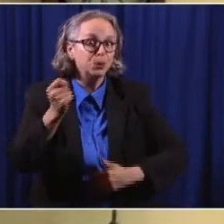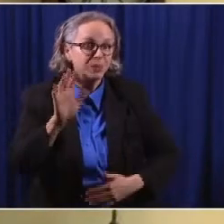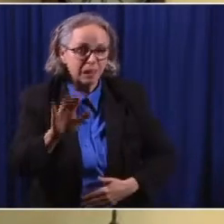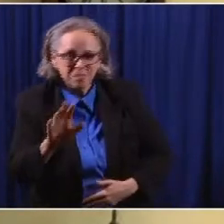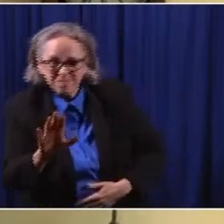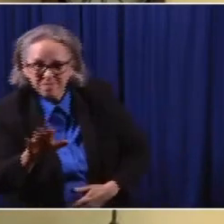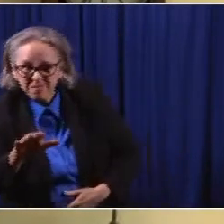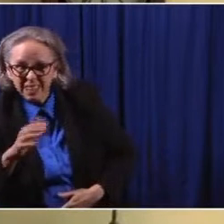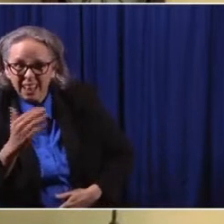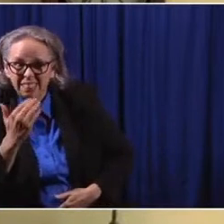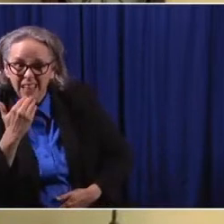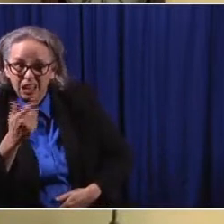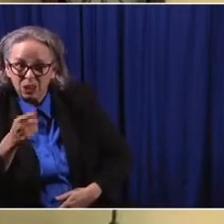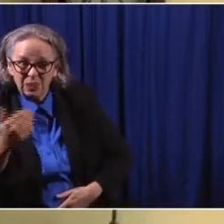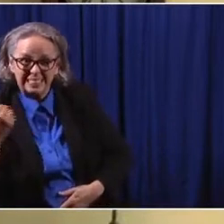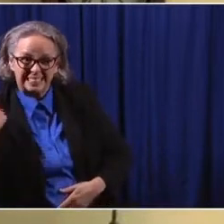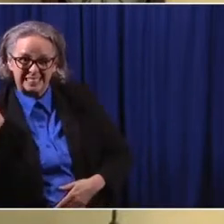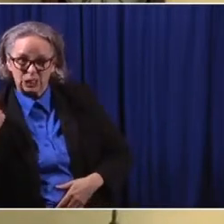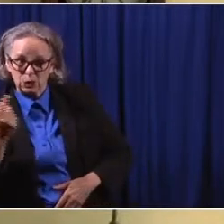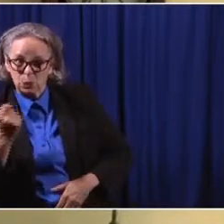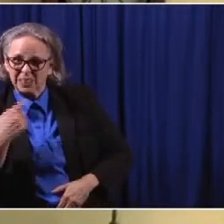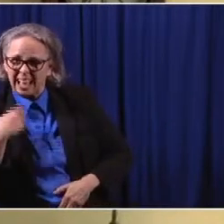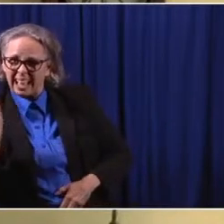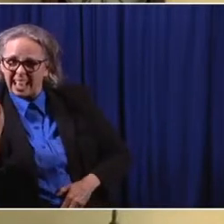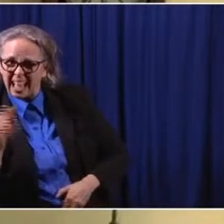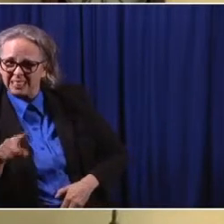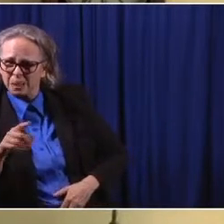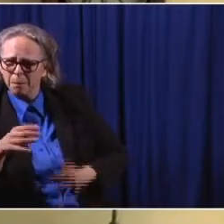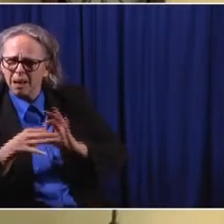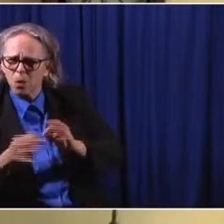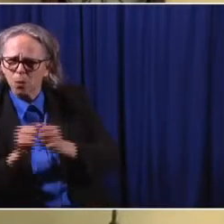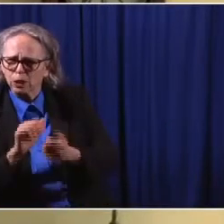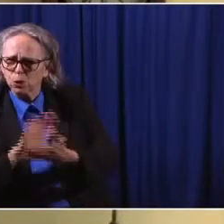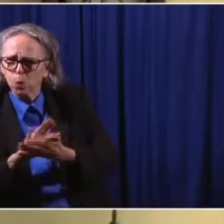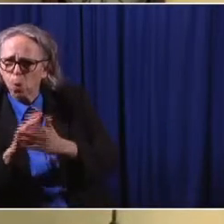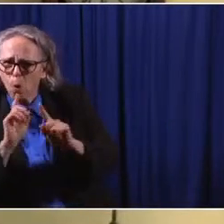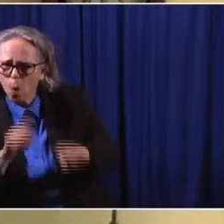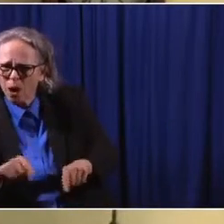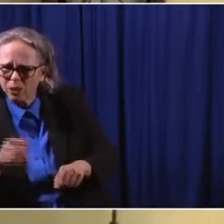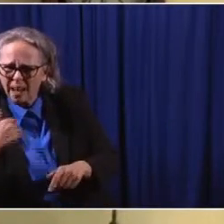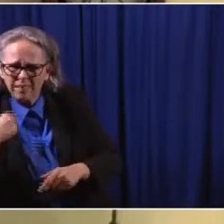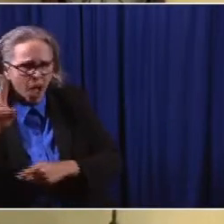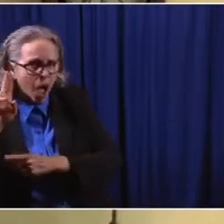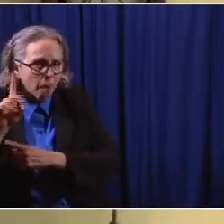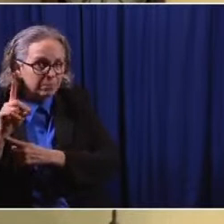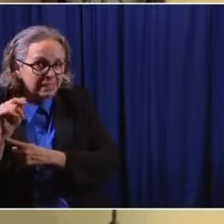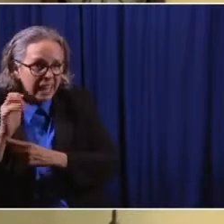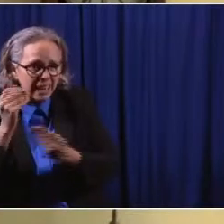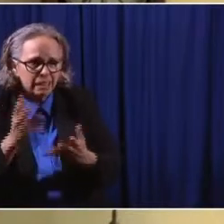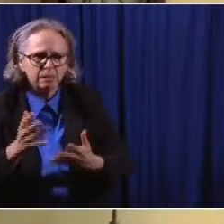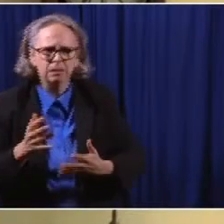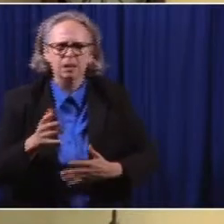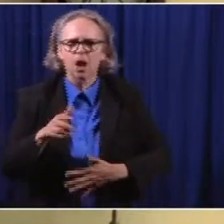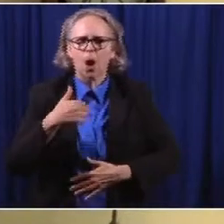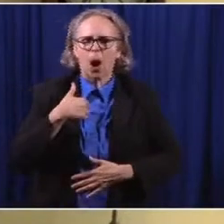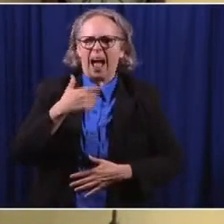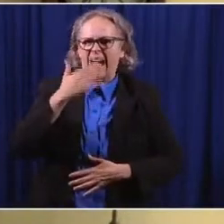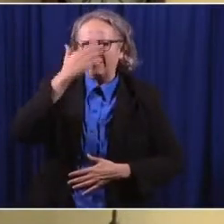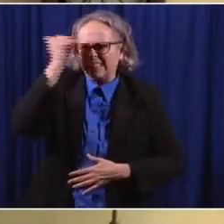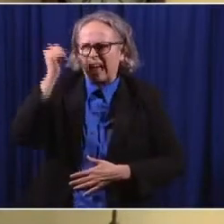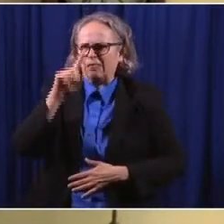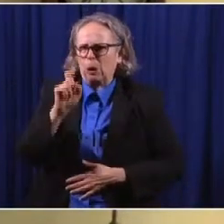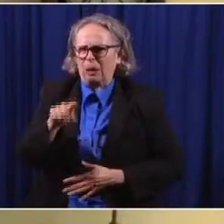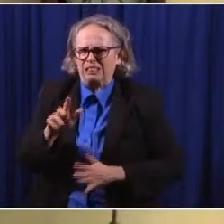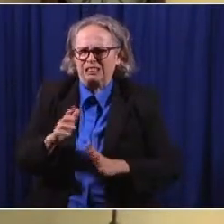Tuesday question about the school order? What was the question? Sorry. Well, the order makes it optional